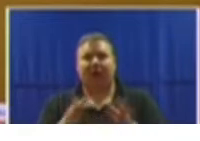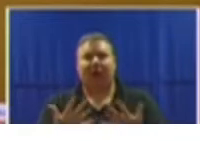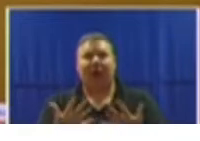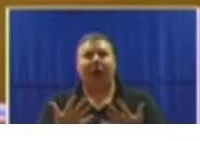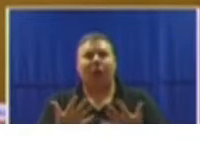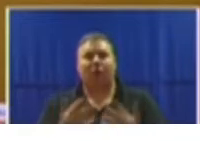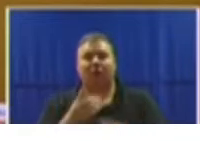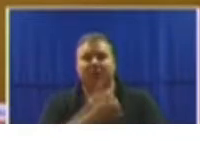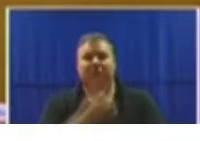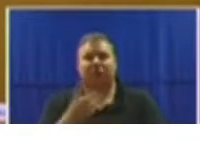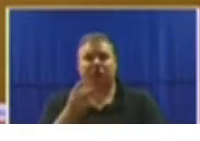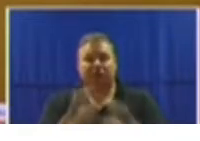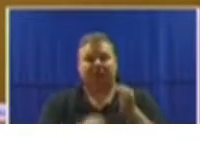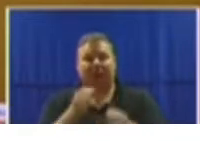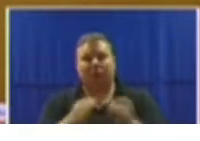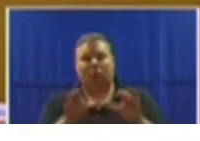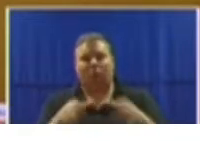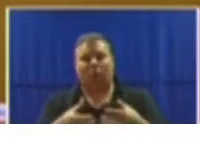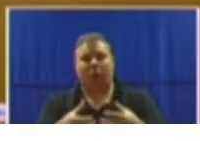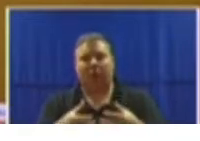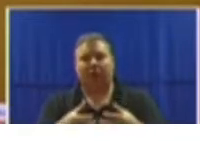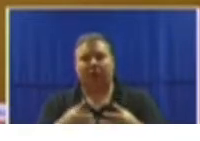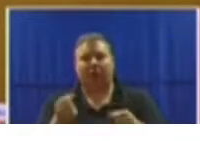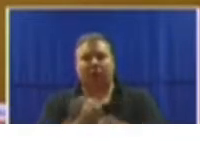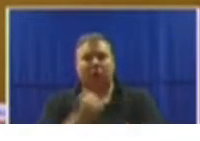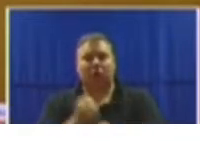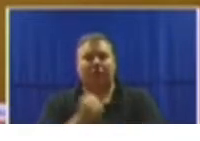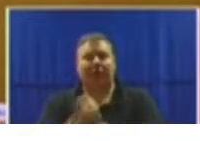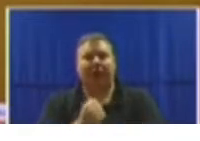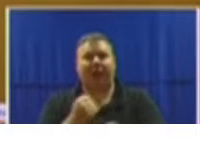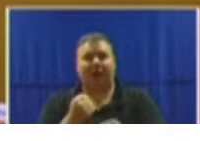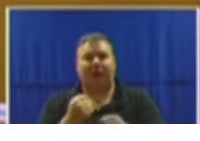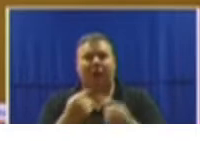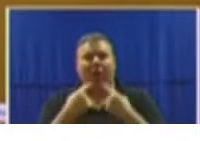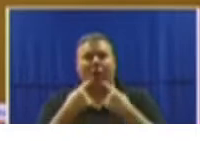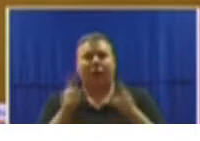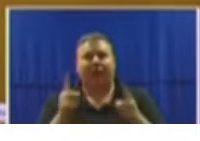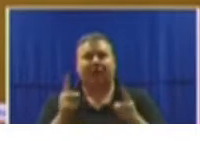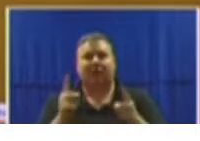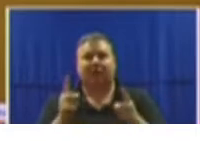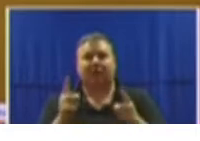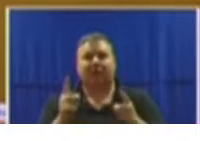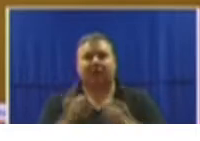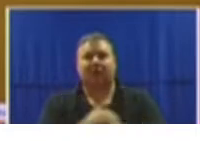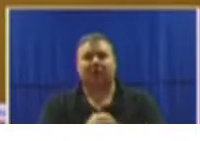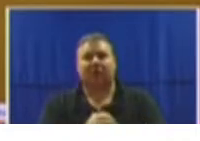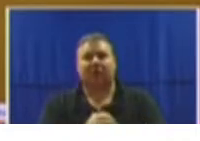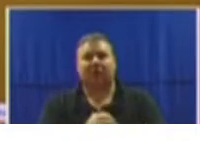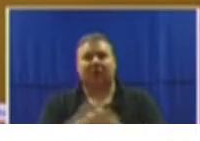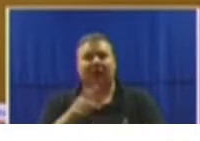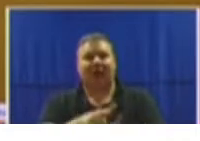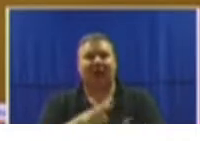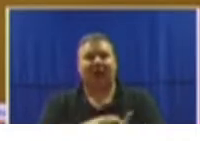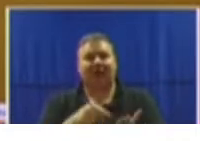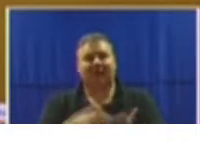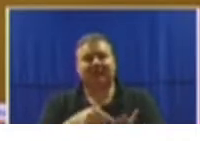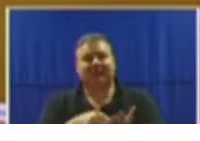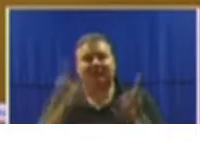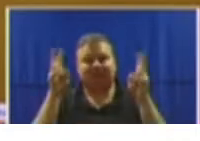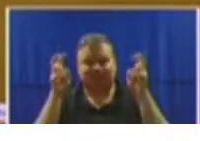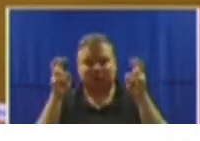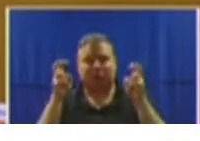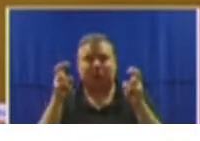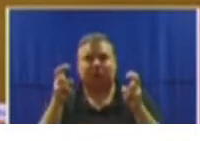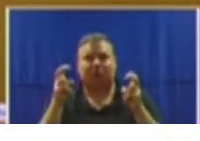party 1 minute to make a comment so that the legal matters can be looked